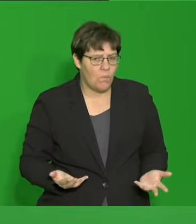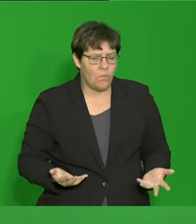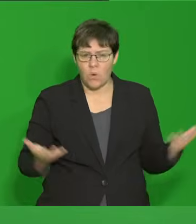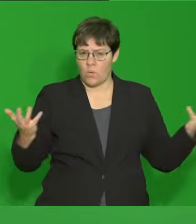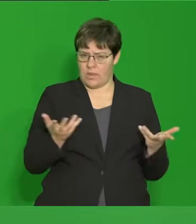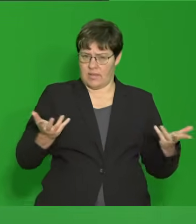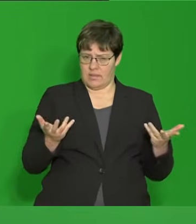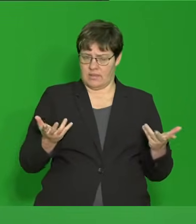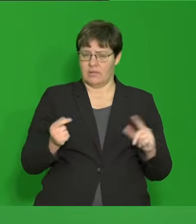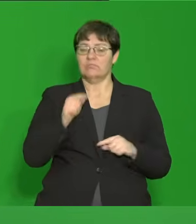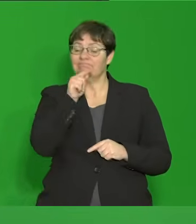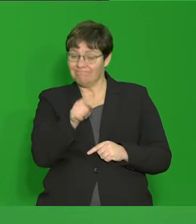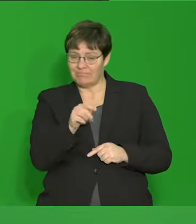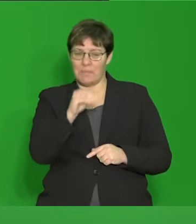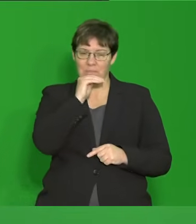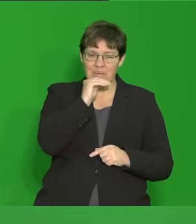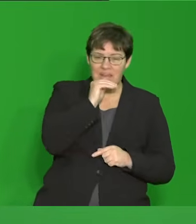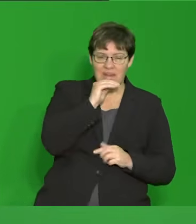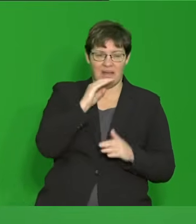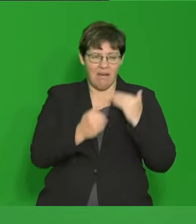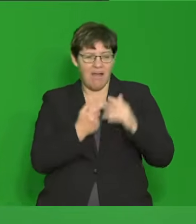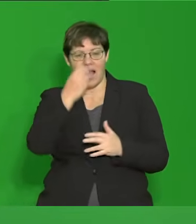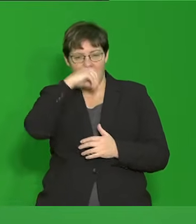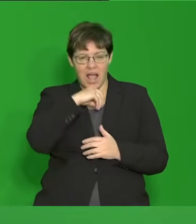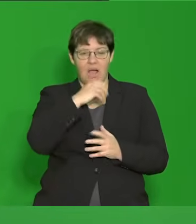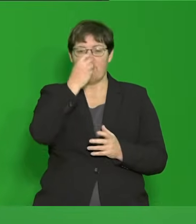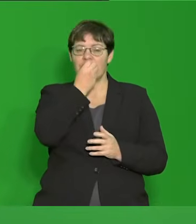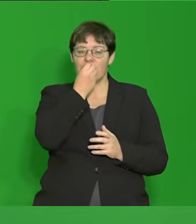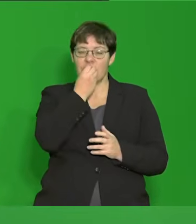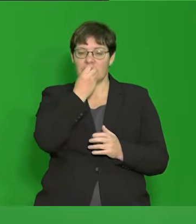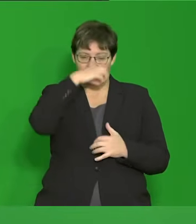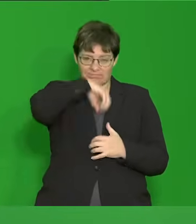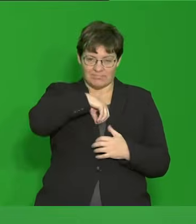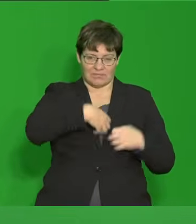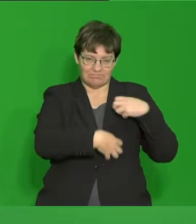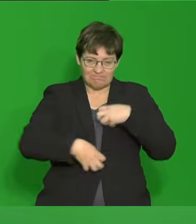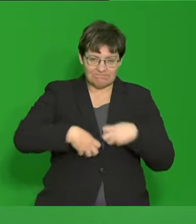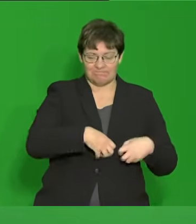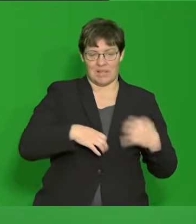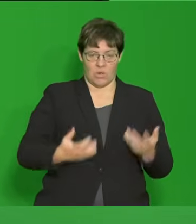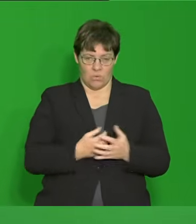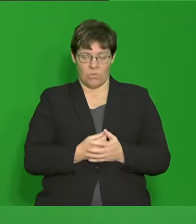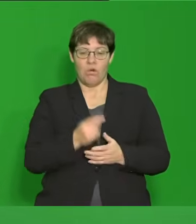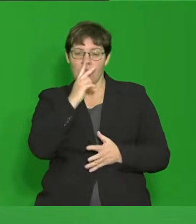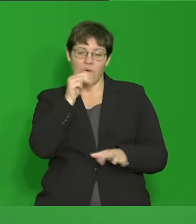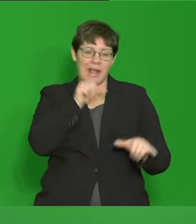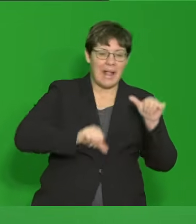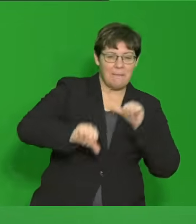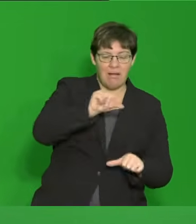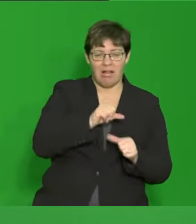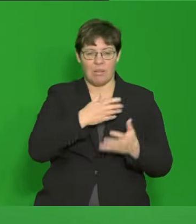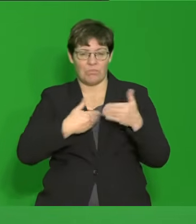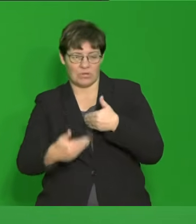process of digestion and what that means in terms of food physically being digested. We will look at the chemical process of